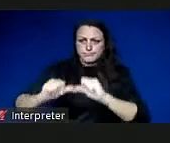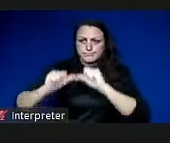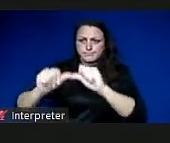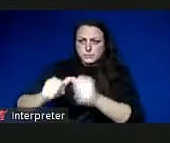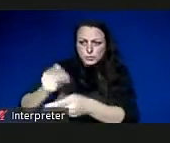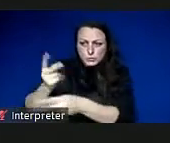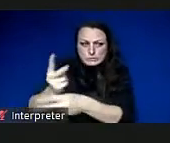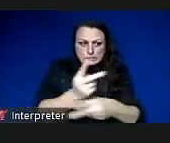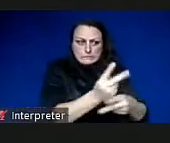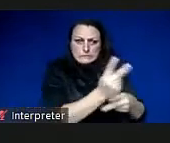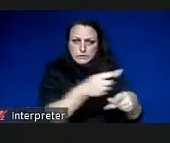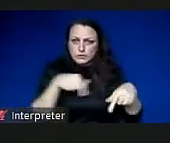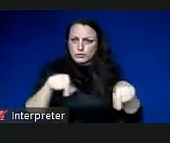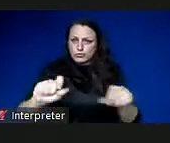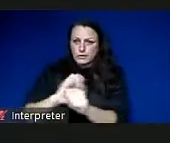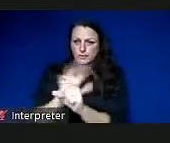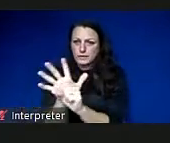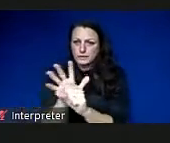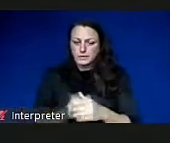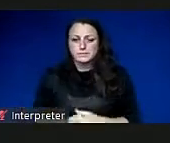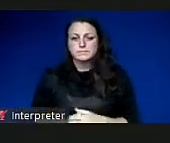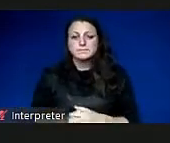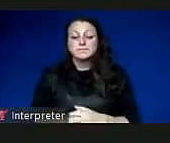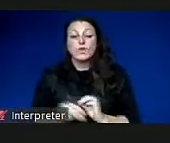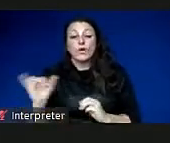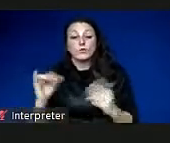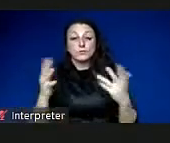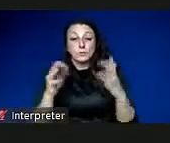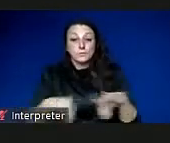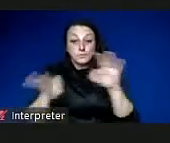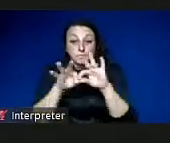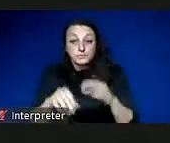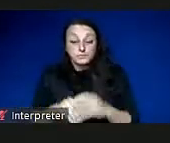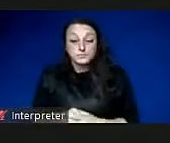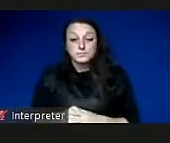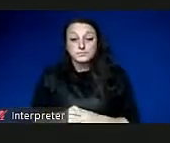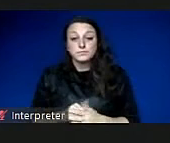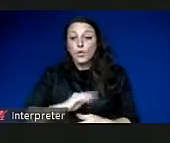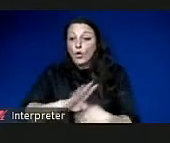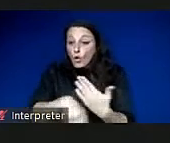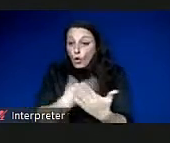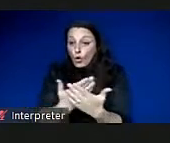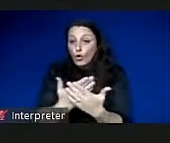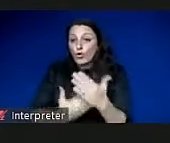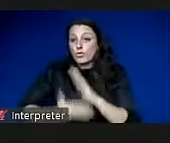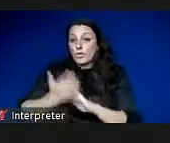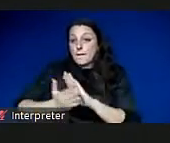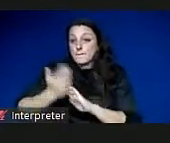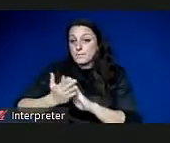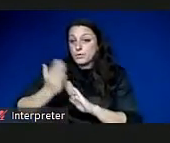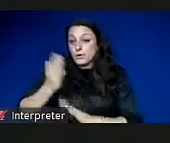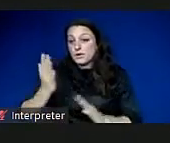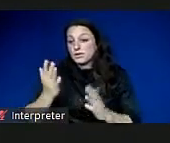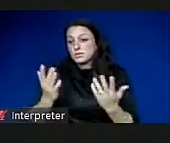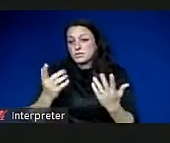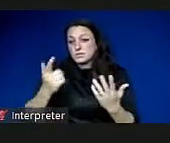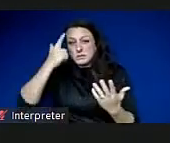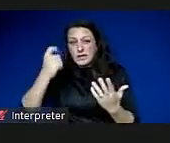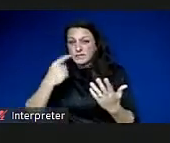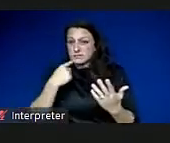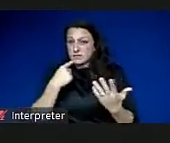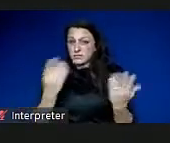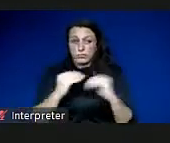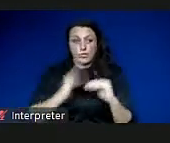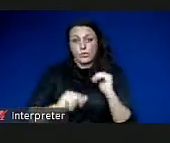bring to notice here is that all of the operators in these over 1,000 facilities